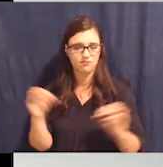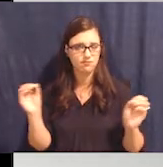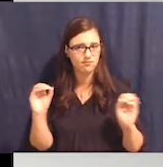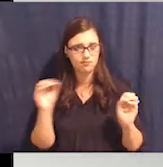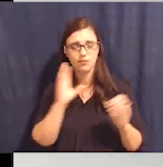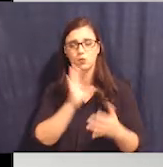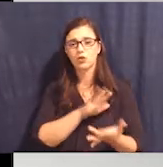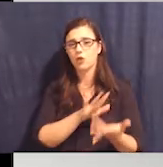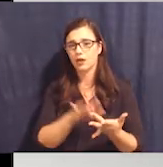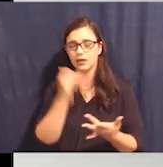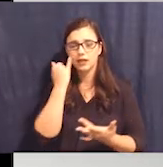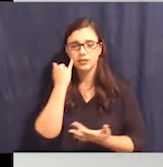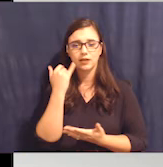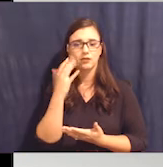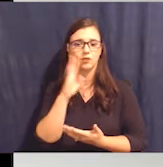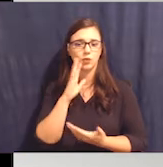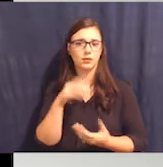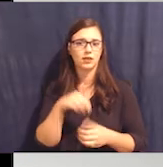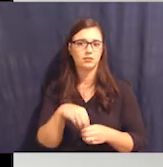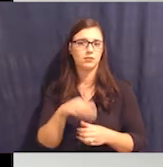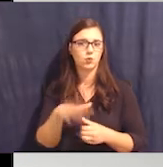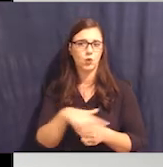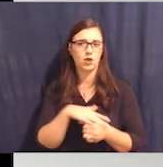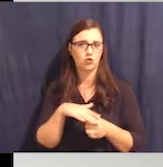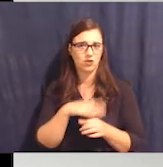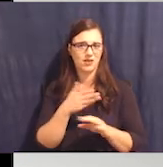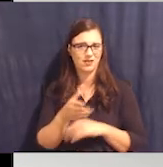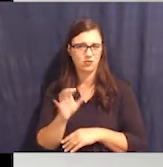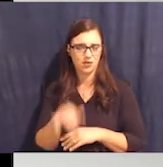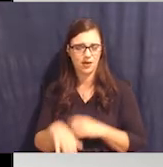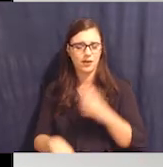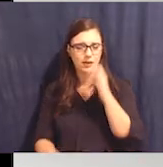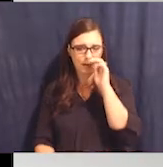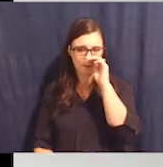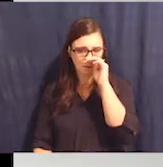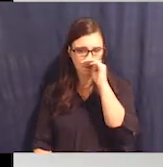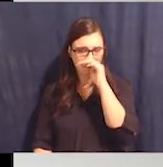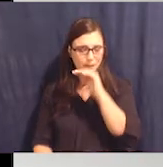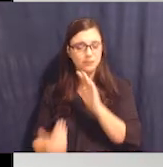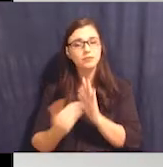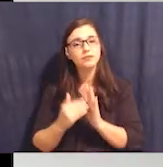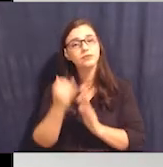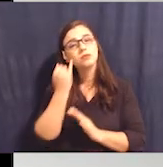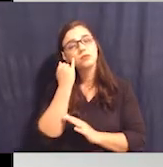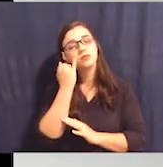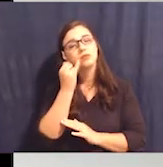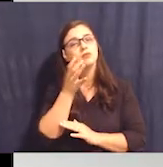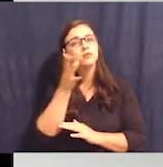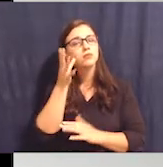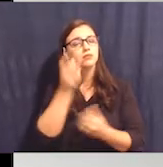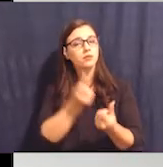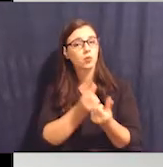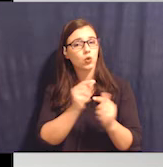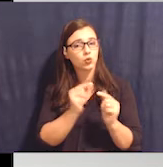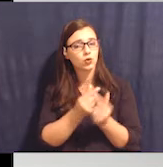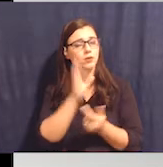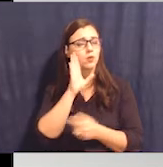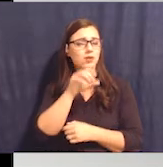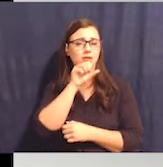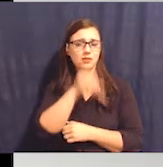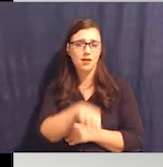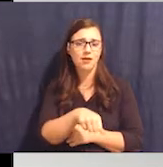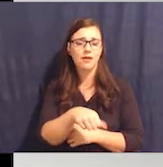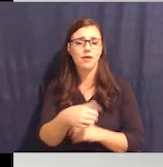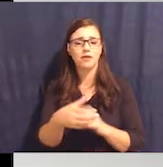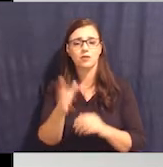that. We can contact you if we're going to be in your area afterwards. Again, if you have a parent support group, we'd